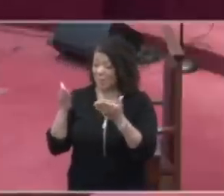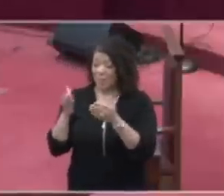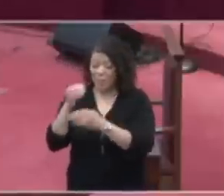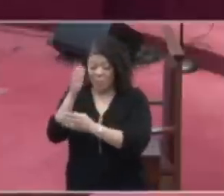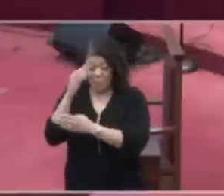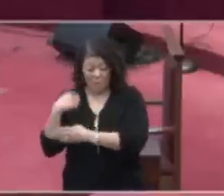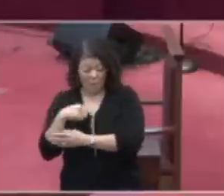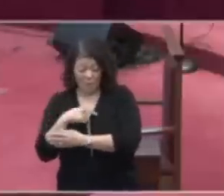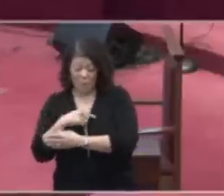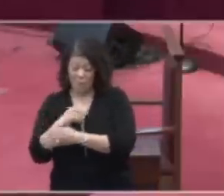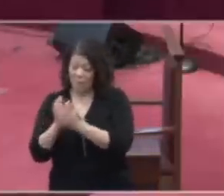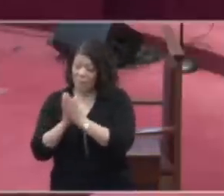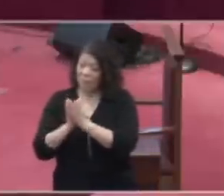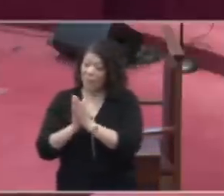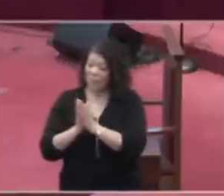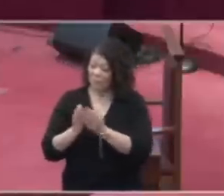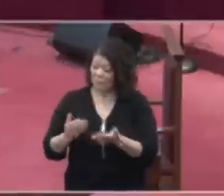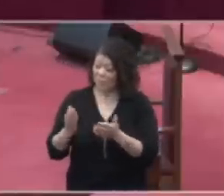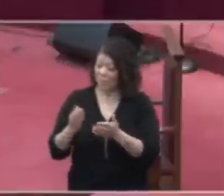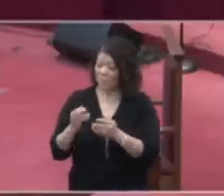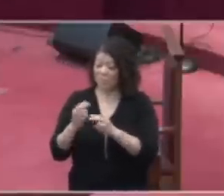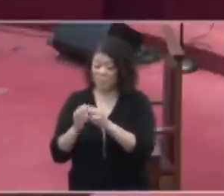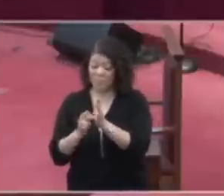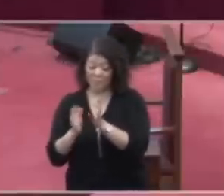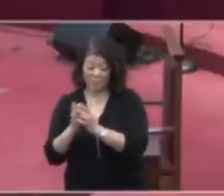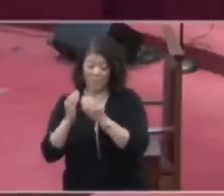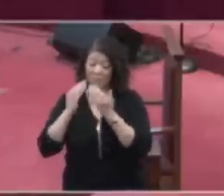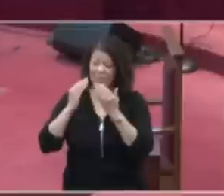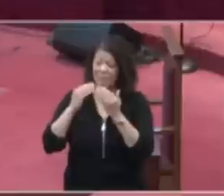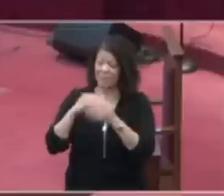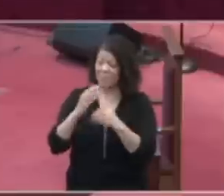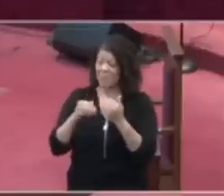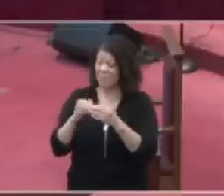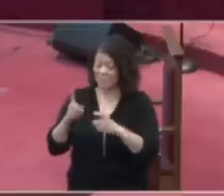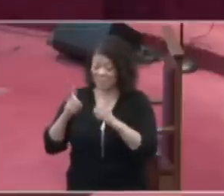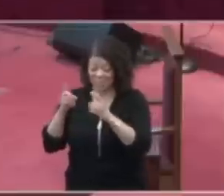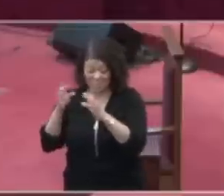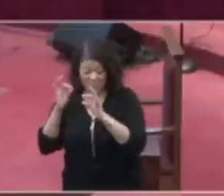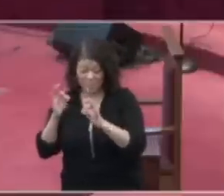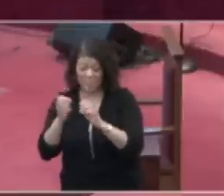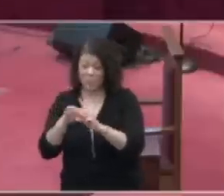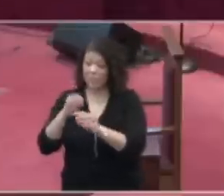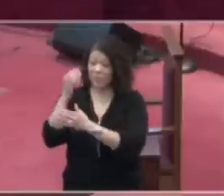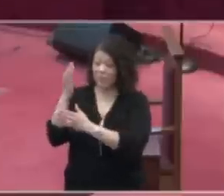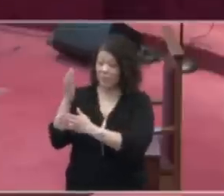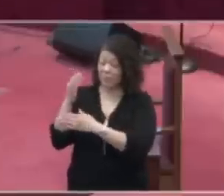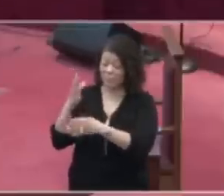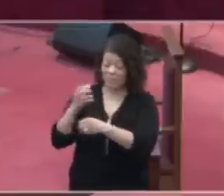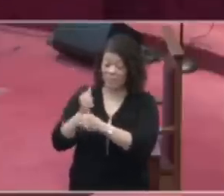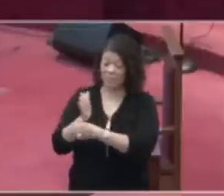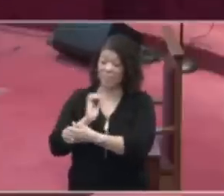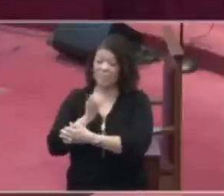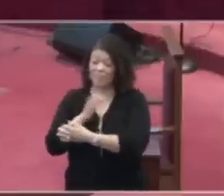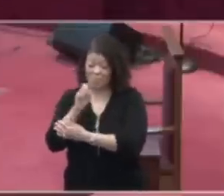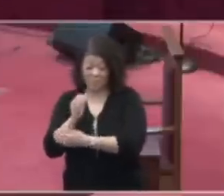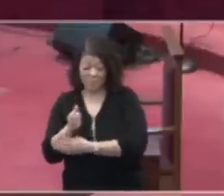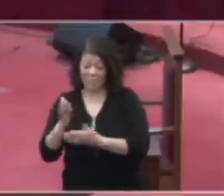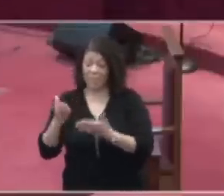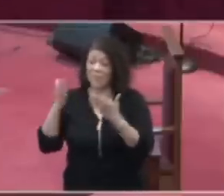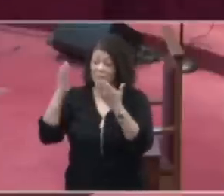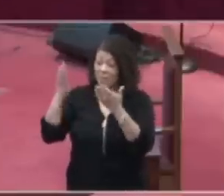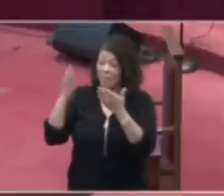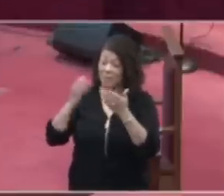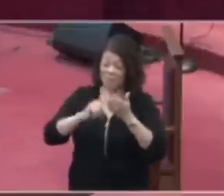Jesus' name, and we thank you because every good and perfect gift comes from you. Receive our tithes and offerings